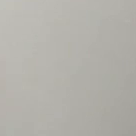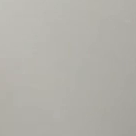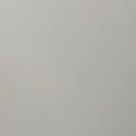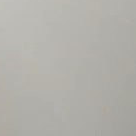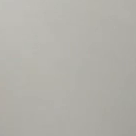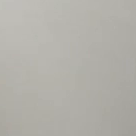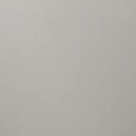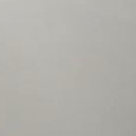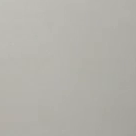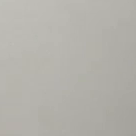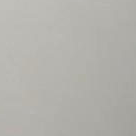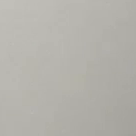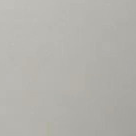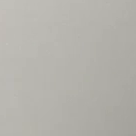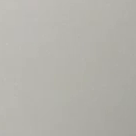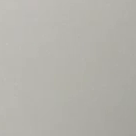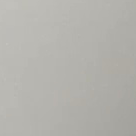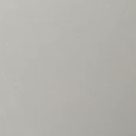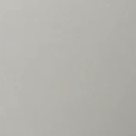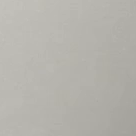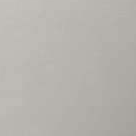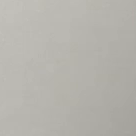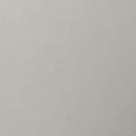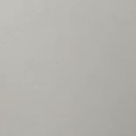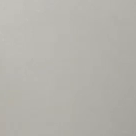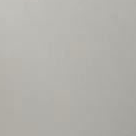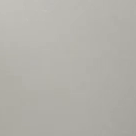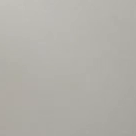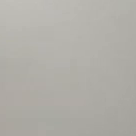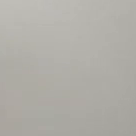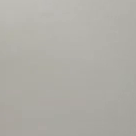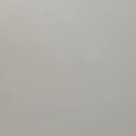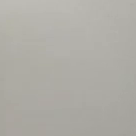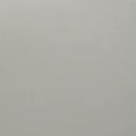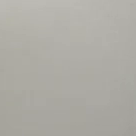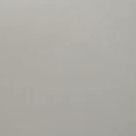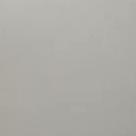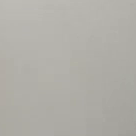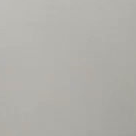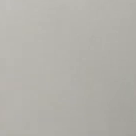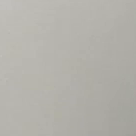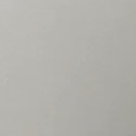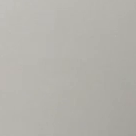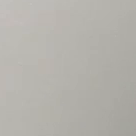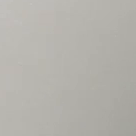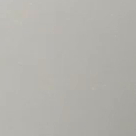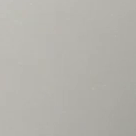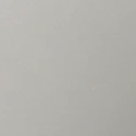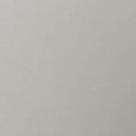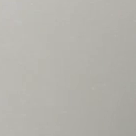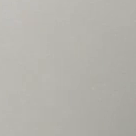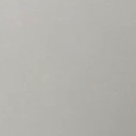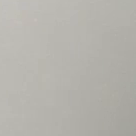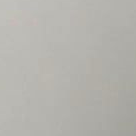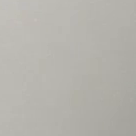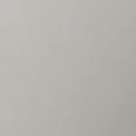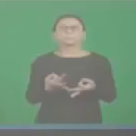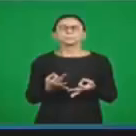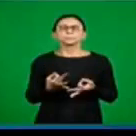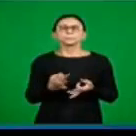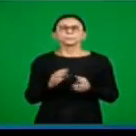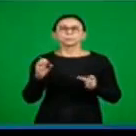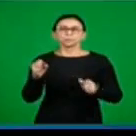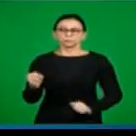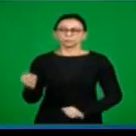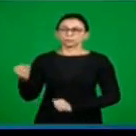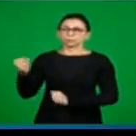We need to highlight is the operation. This is the revelation Jesus revealed in the mind. And what is